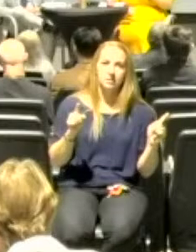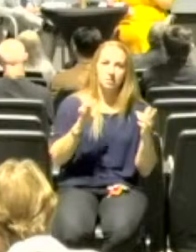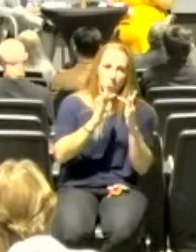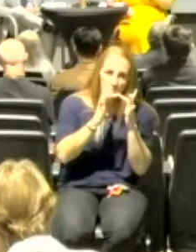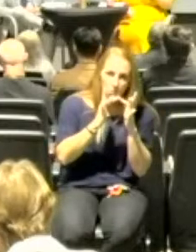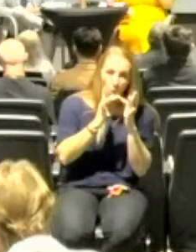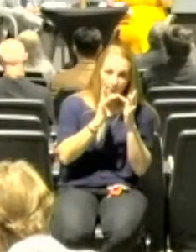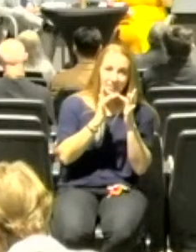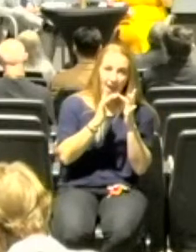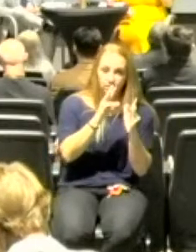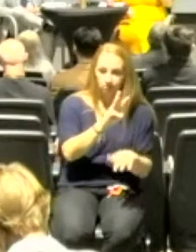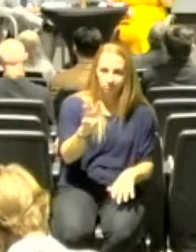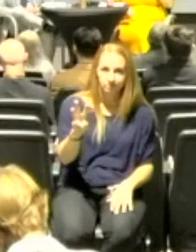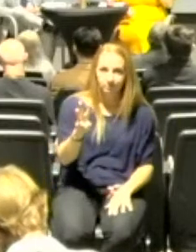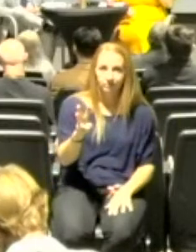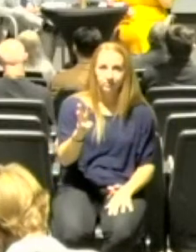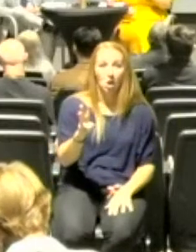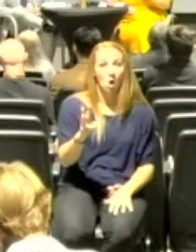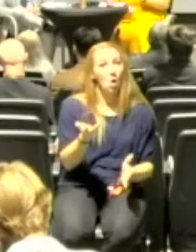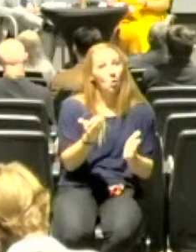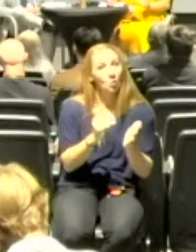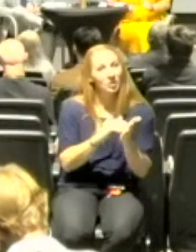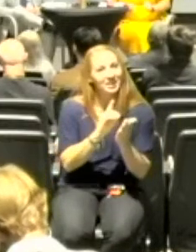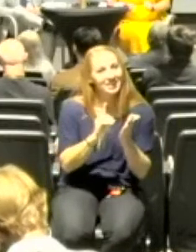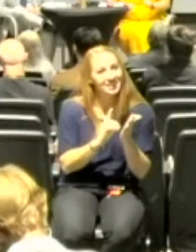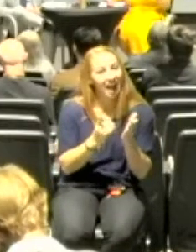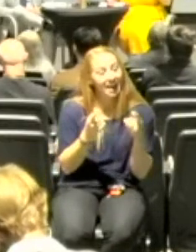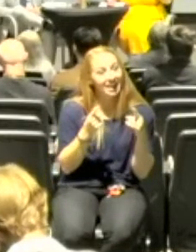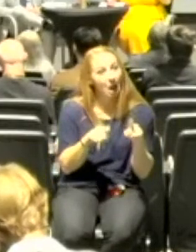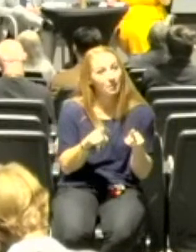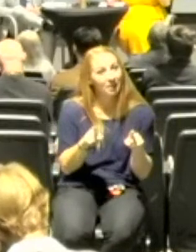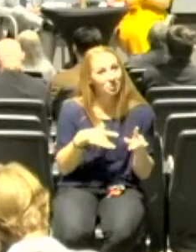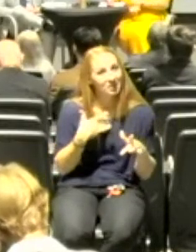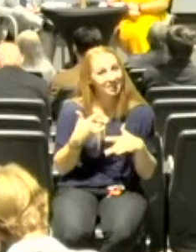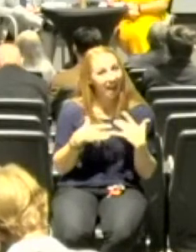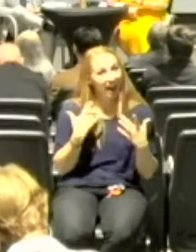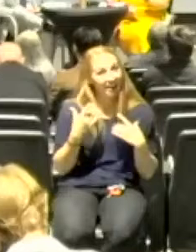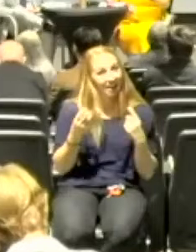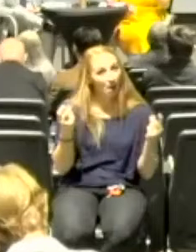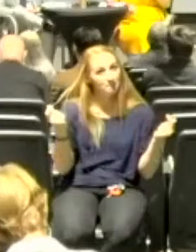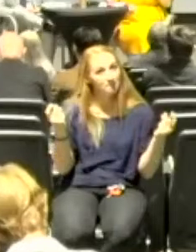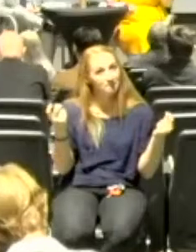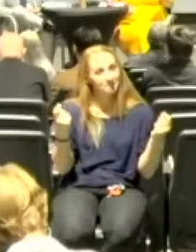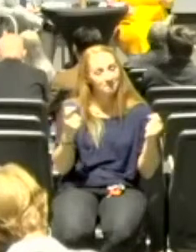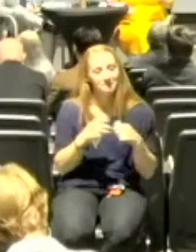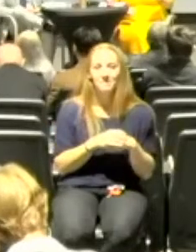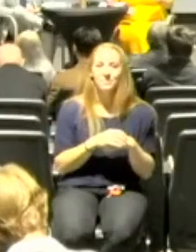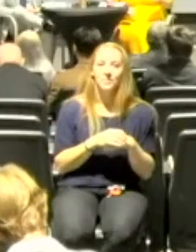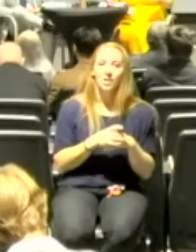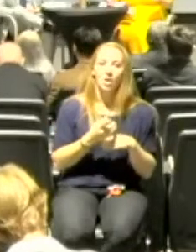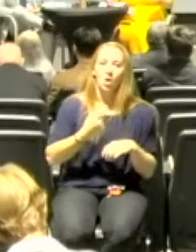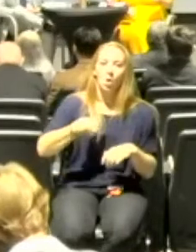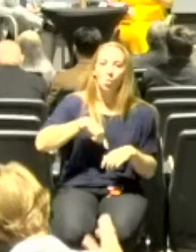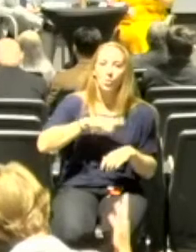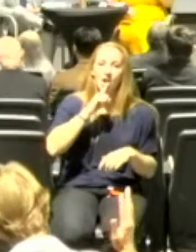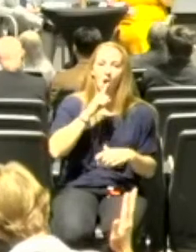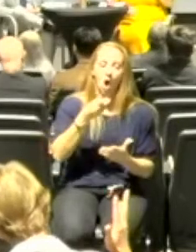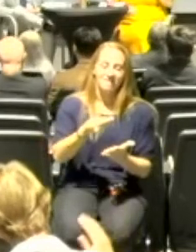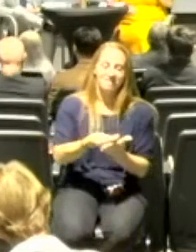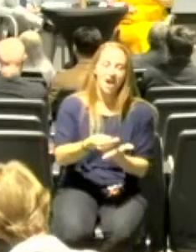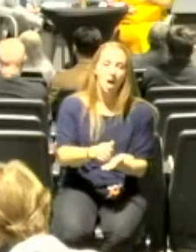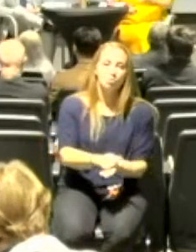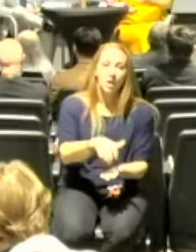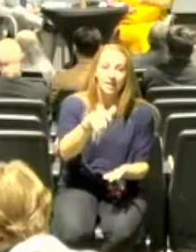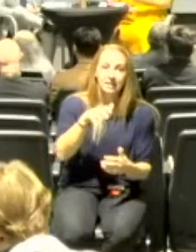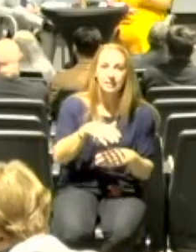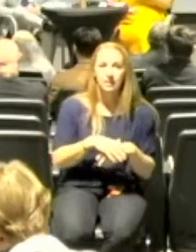are the website, which redesign coming. I know you're very excited about that. Everybody can snap on that one. We are fundraising. We